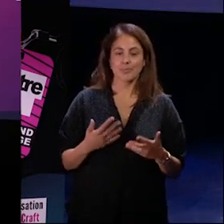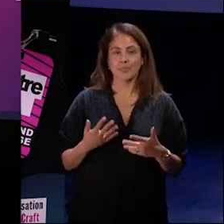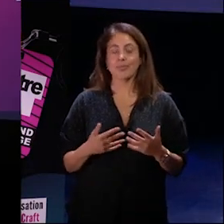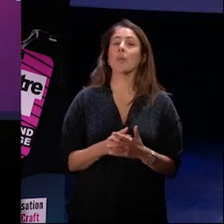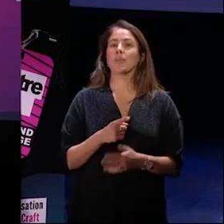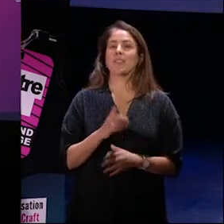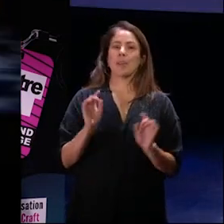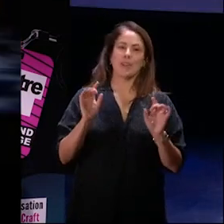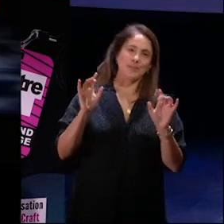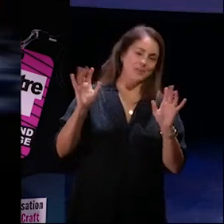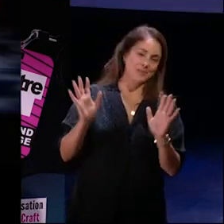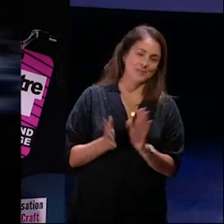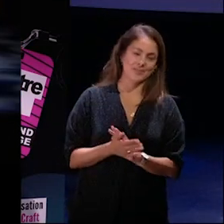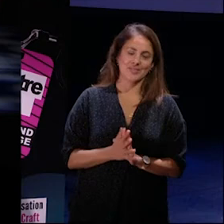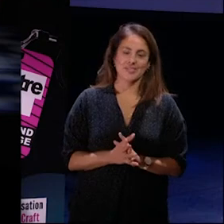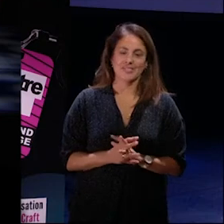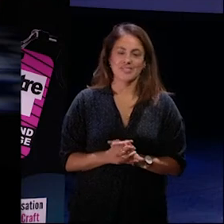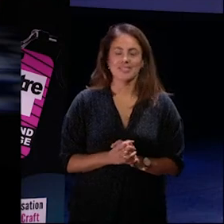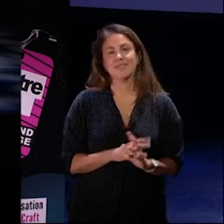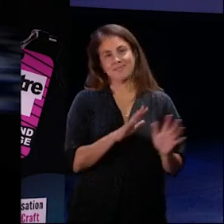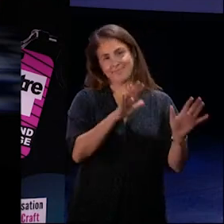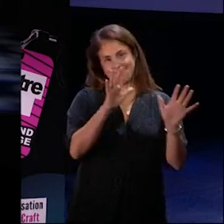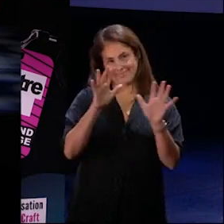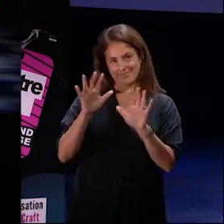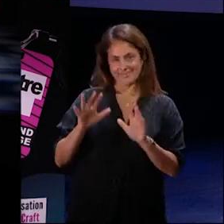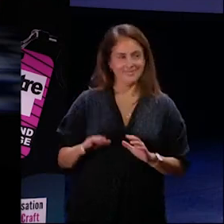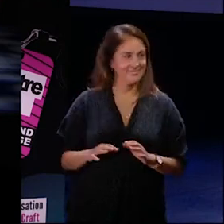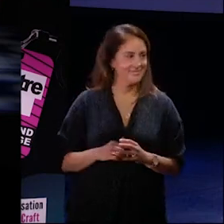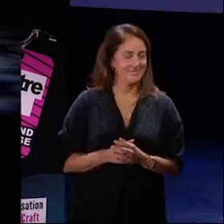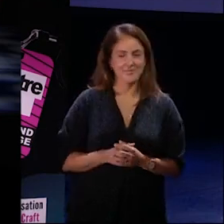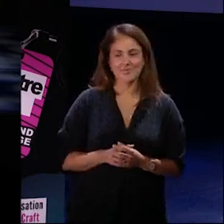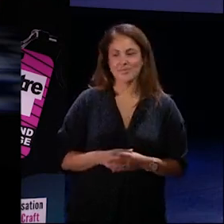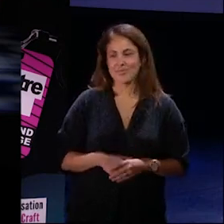Oh, there you go. There we go. See if I can get it to work for me.